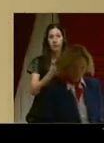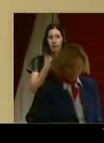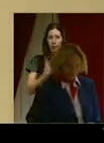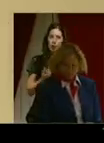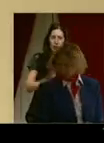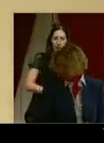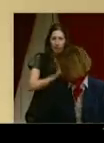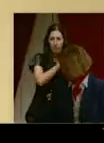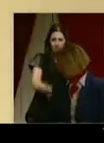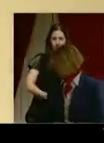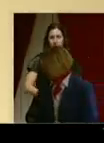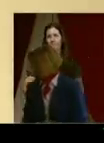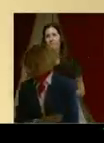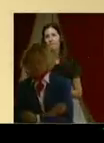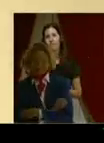It's me again.